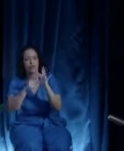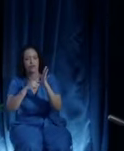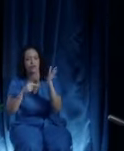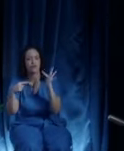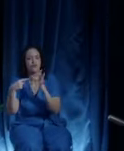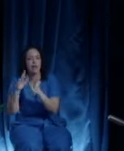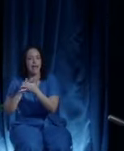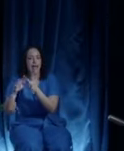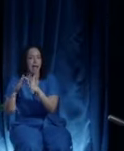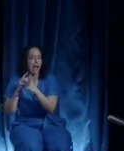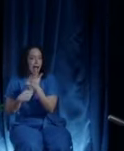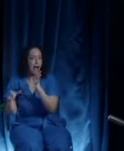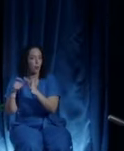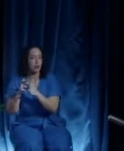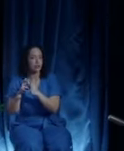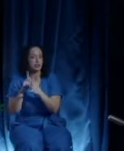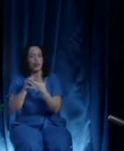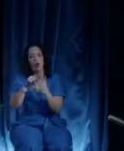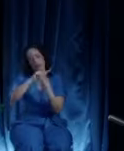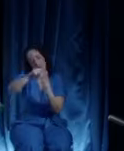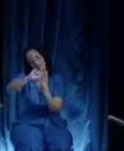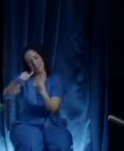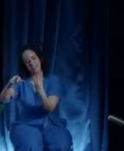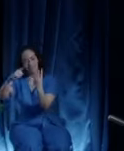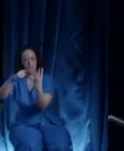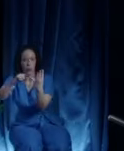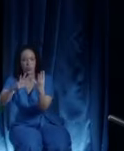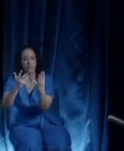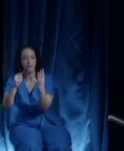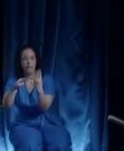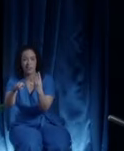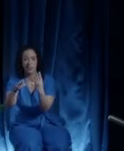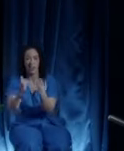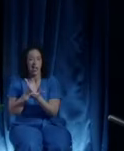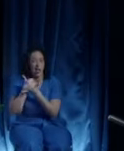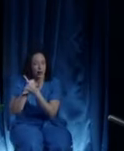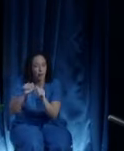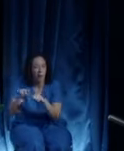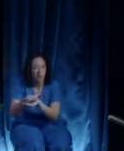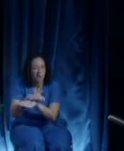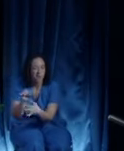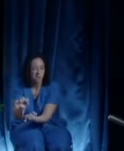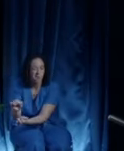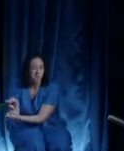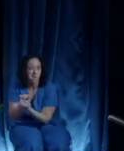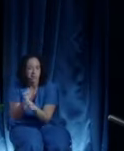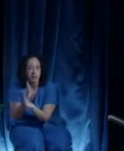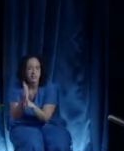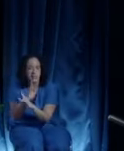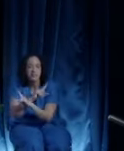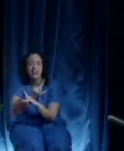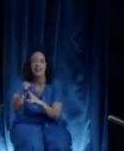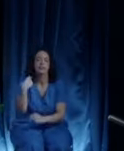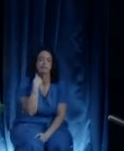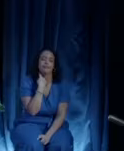sleep around. Bad move. That is not how to survive the Tudor court. And she did not. She is